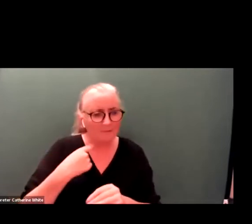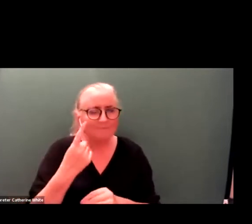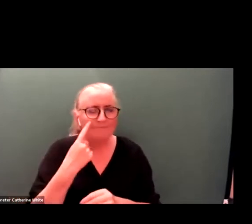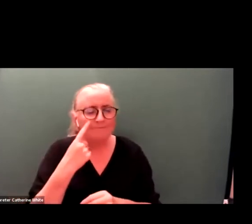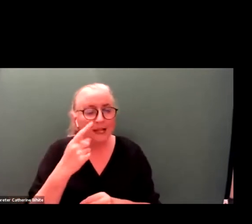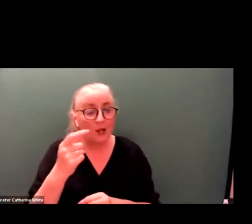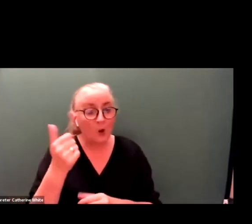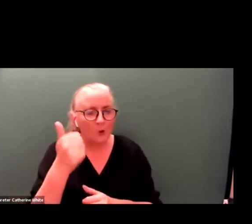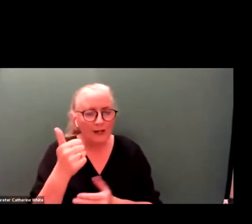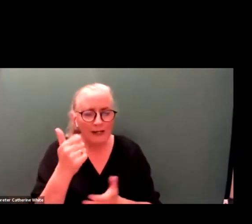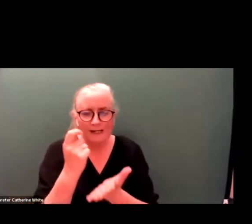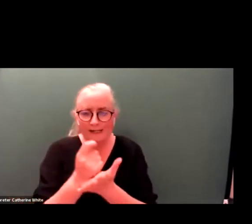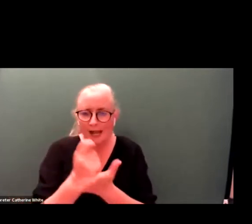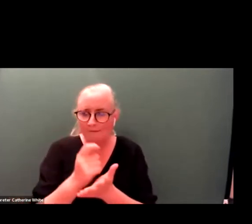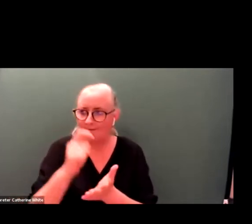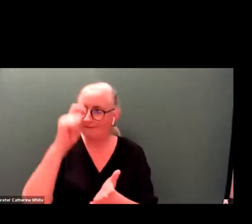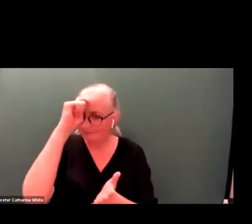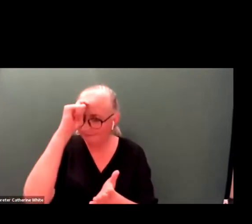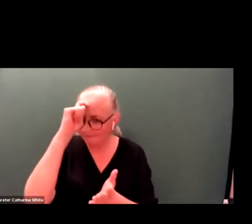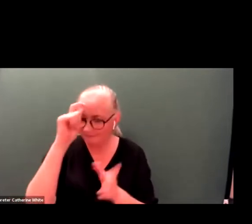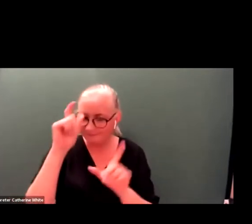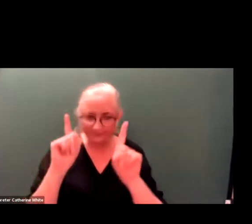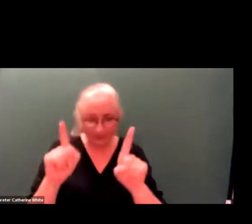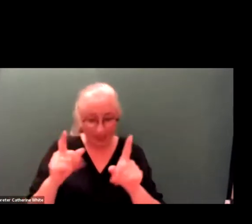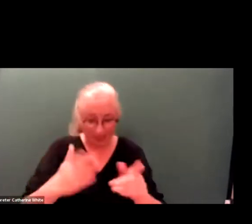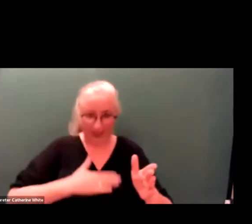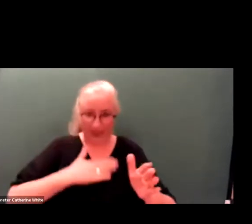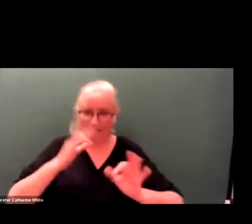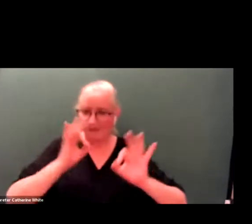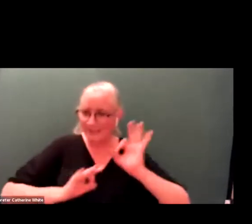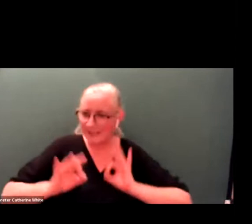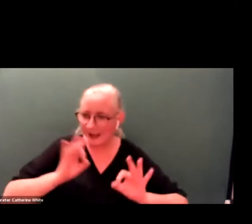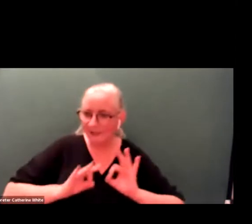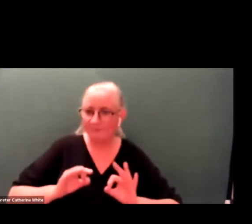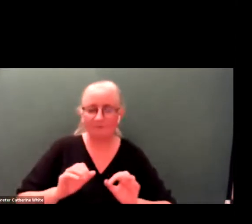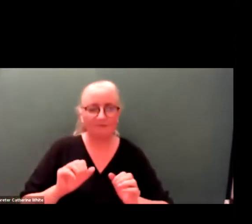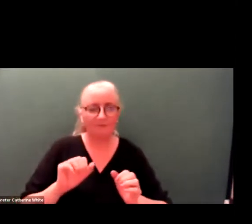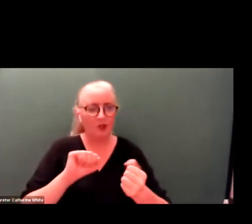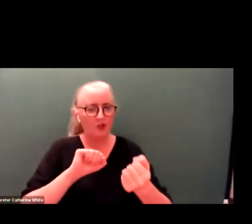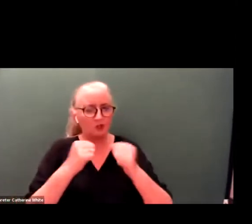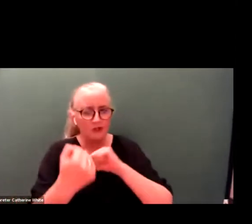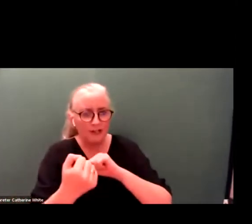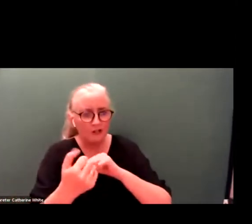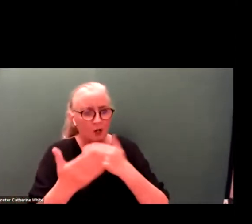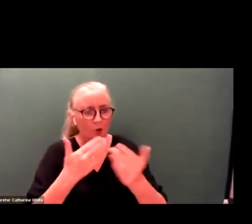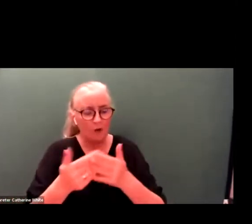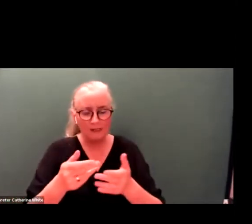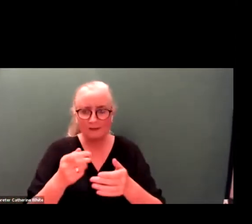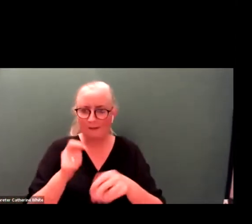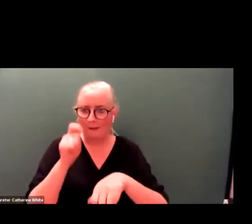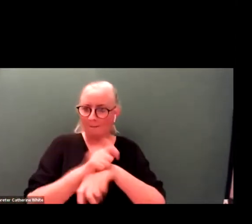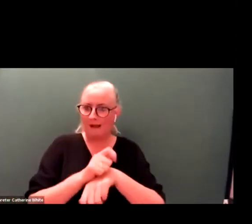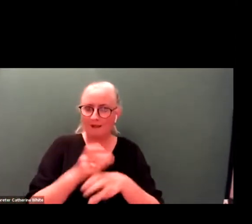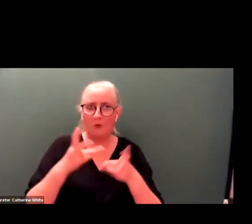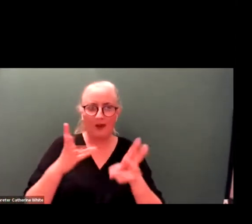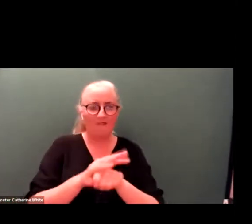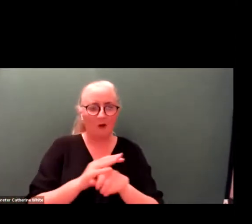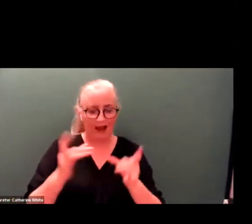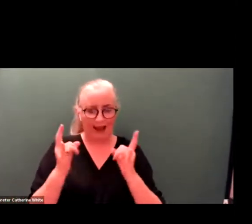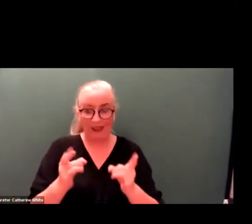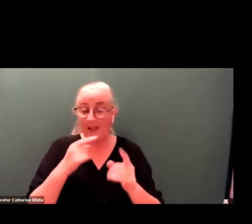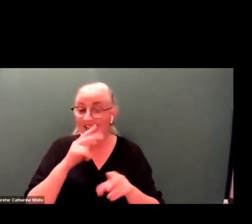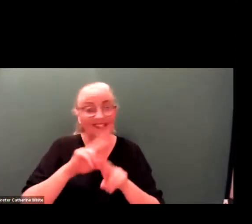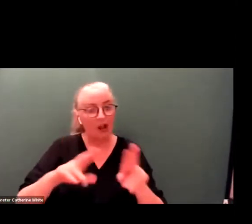to take stock of things, looking at our lifestyle, putting into place changes that will stand to us in terms of our best future health. So it's not just a time to